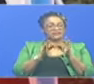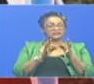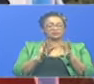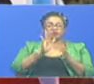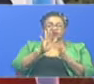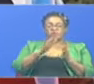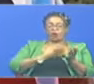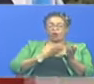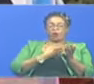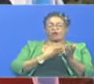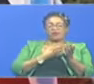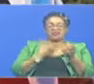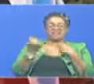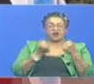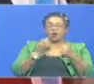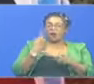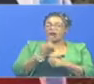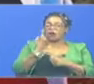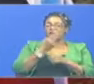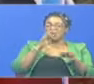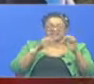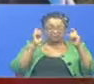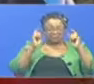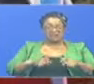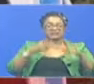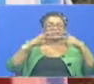you're supposed to put on a mask.